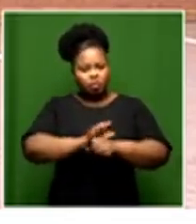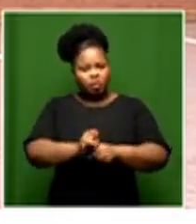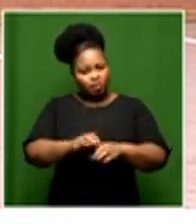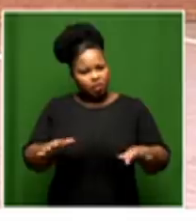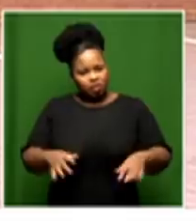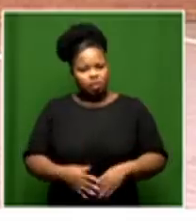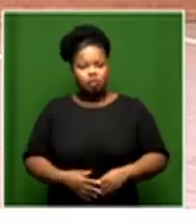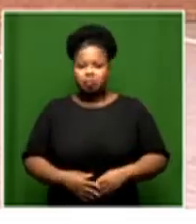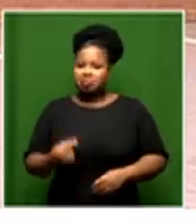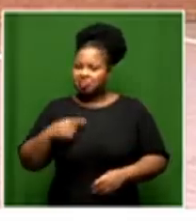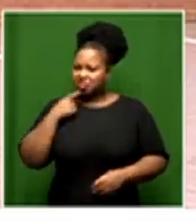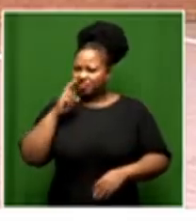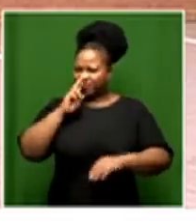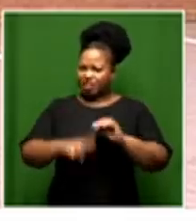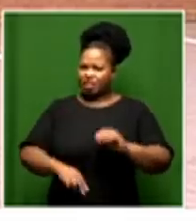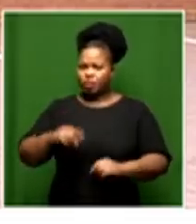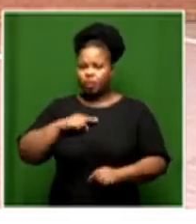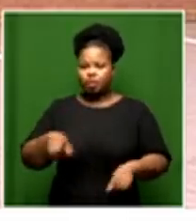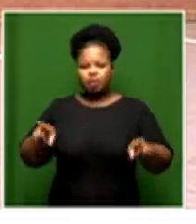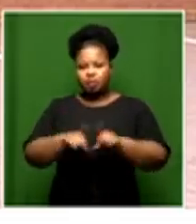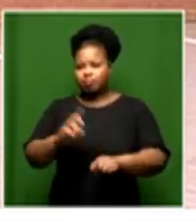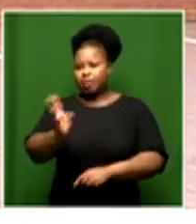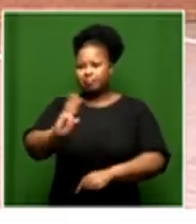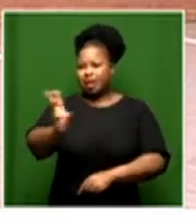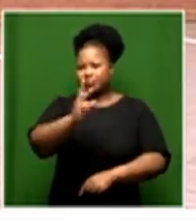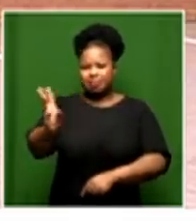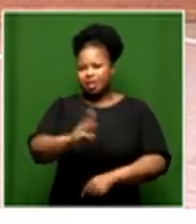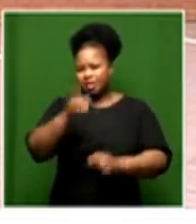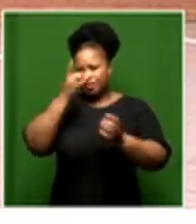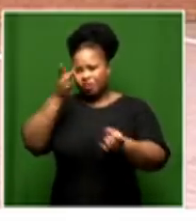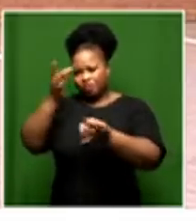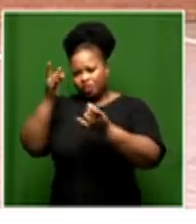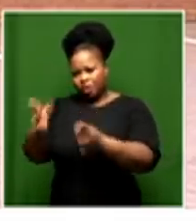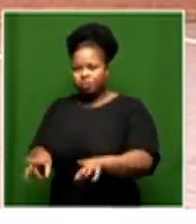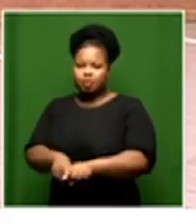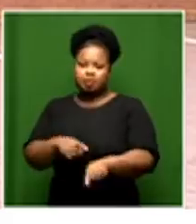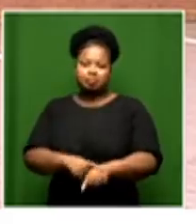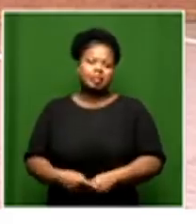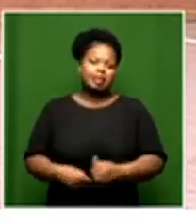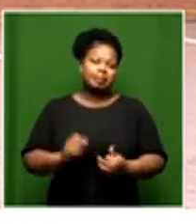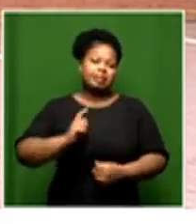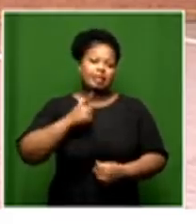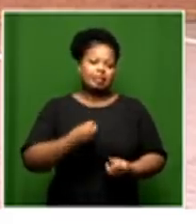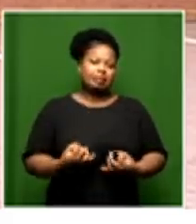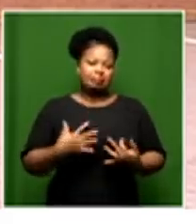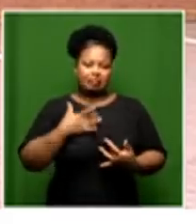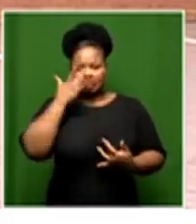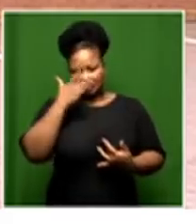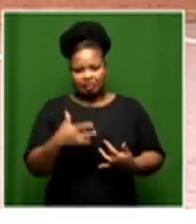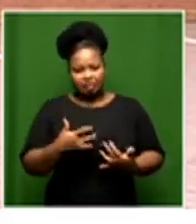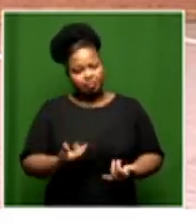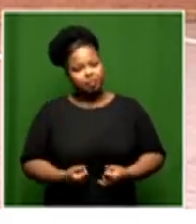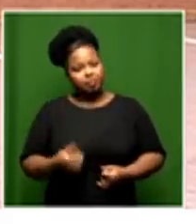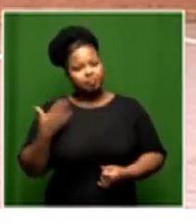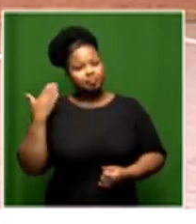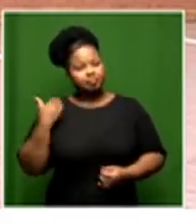that it is quite ironic that the very same thing he was warning people about, unfortunately, took his own life. If I'll just rehash what